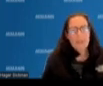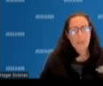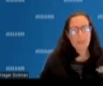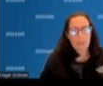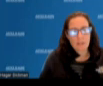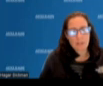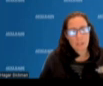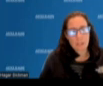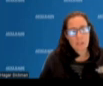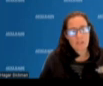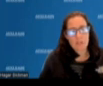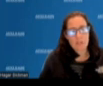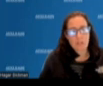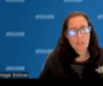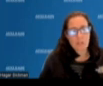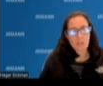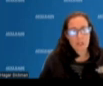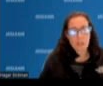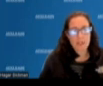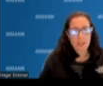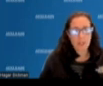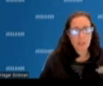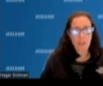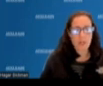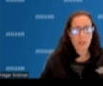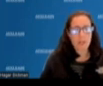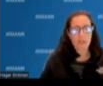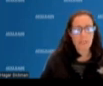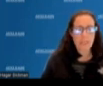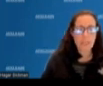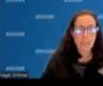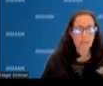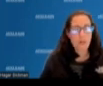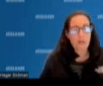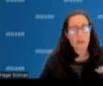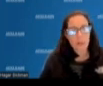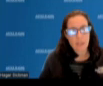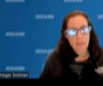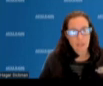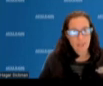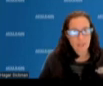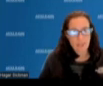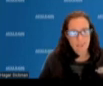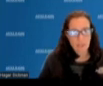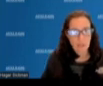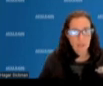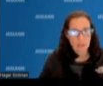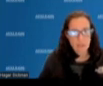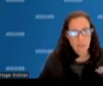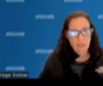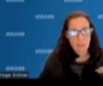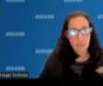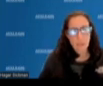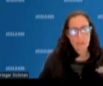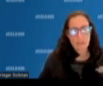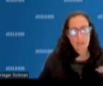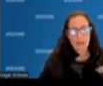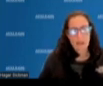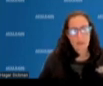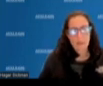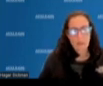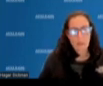We've expanded coverage for the aged and disabled category of Medi-Cal to 138% of the federal poverty